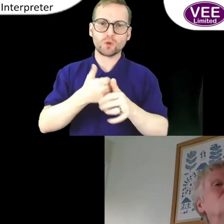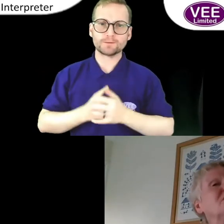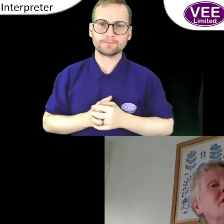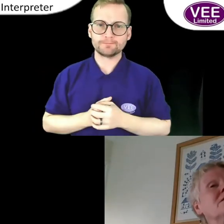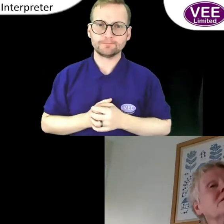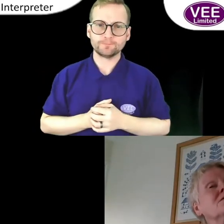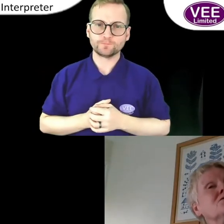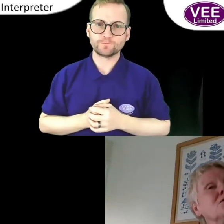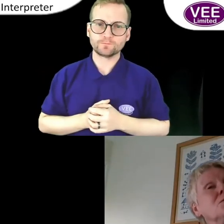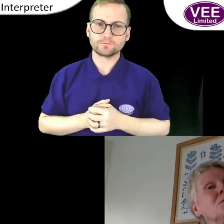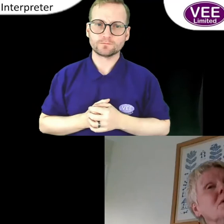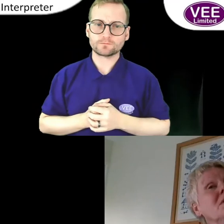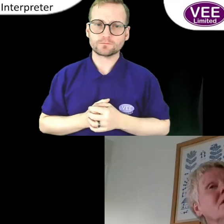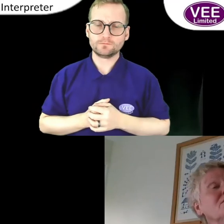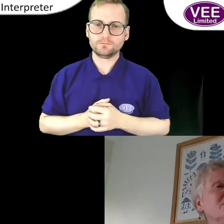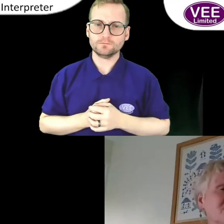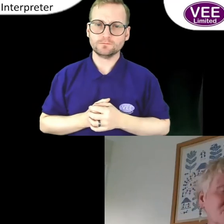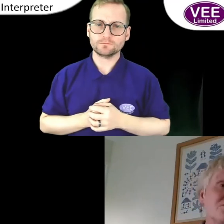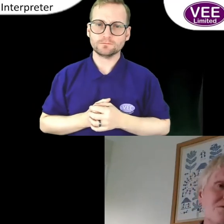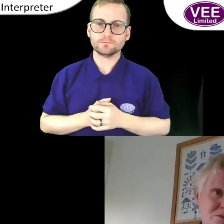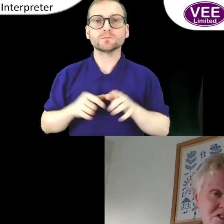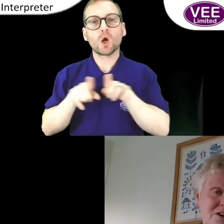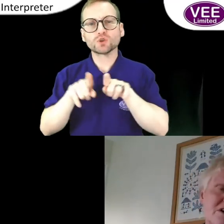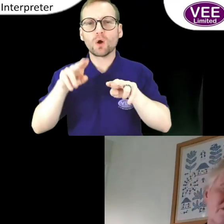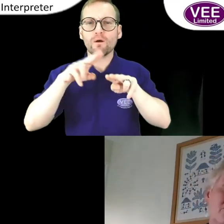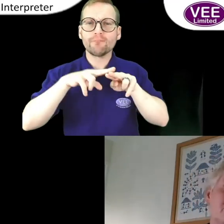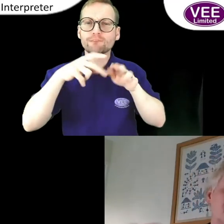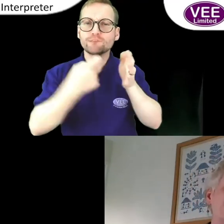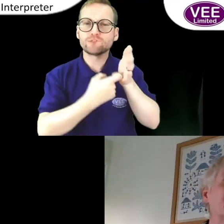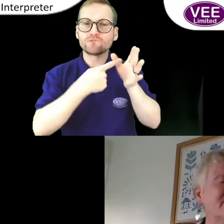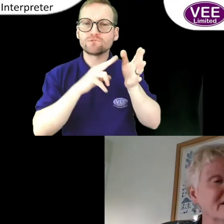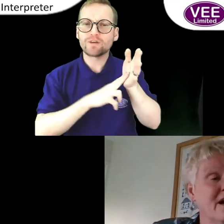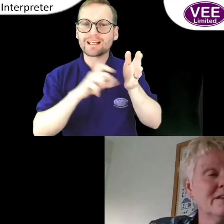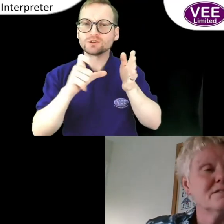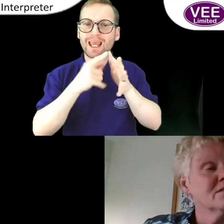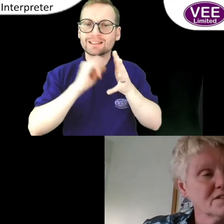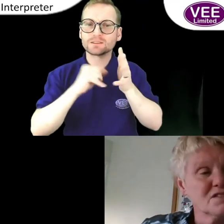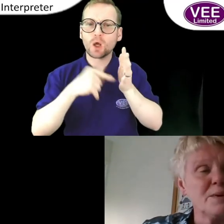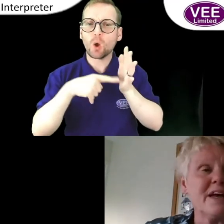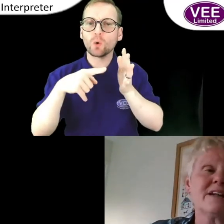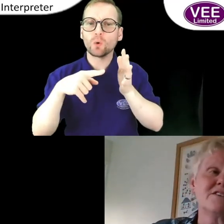And also to Francesco Tuccio, who sadly